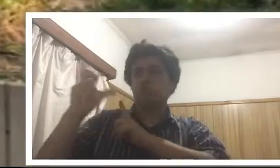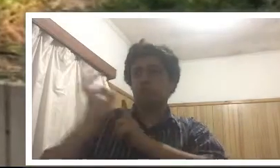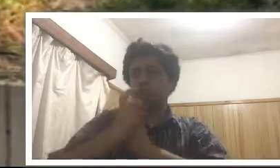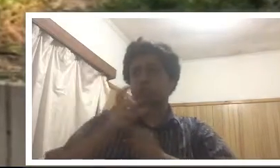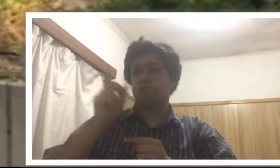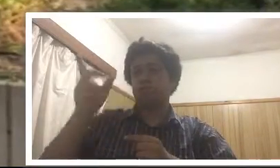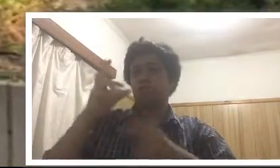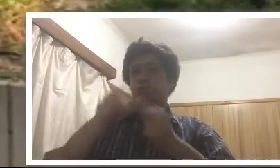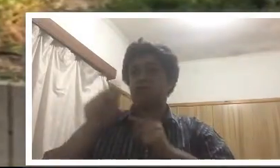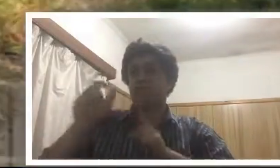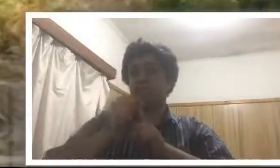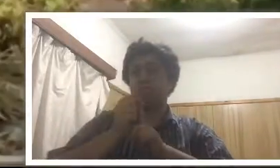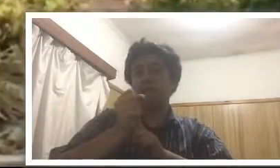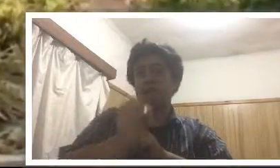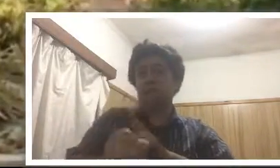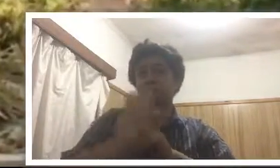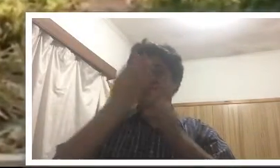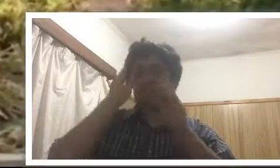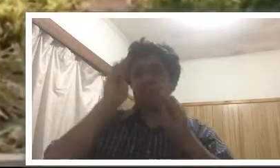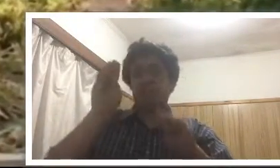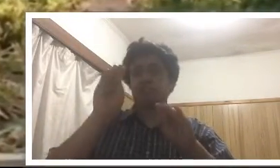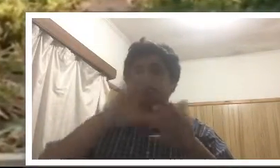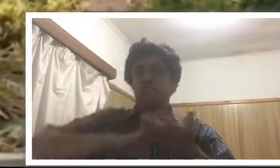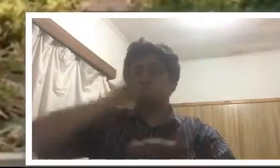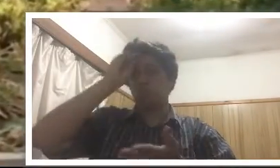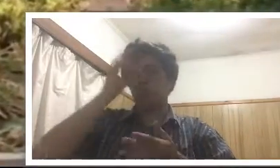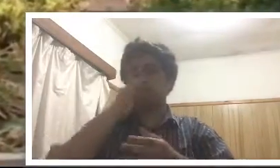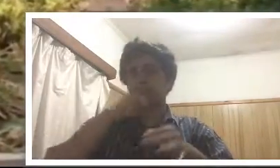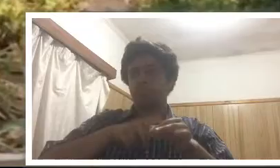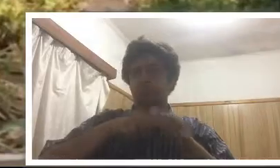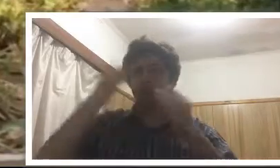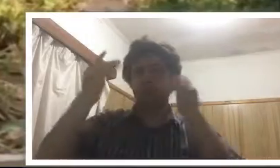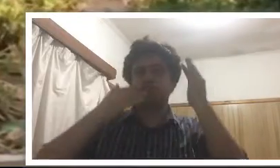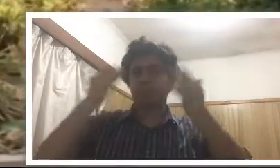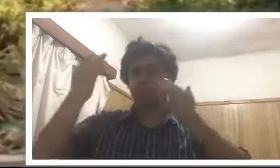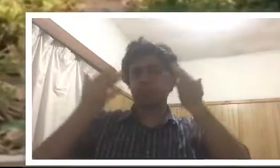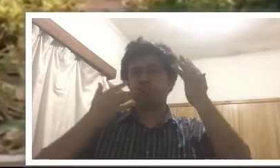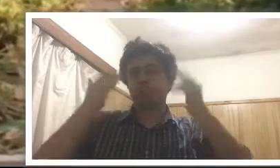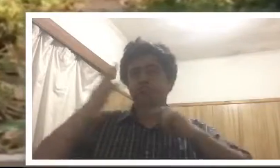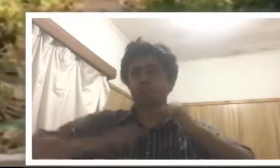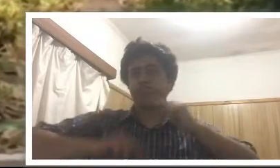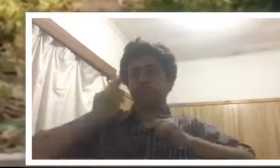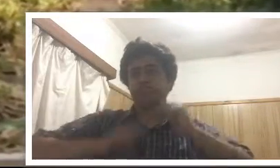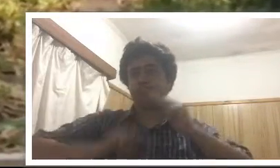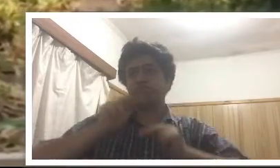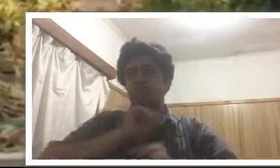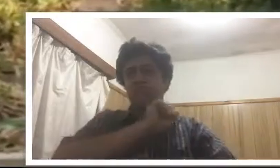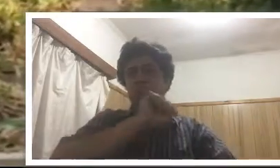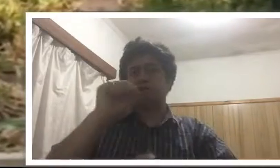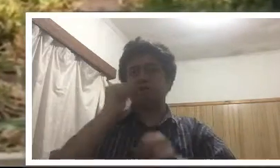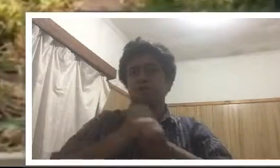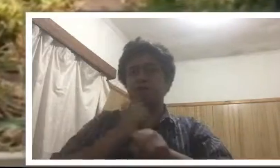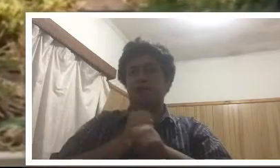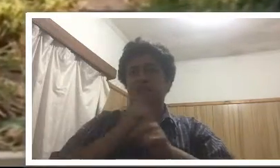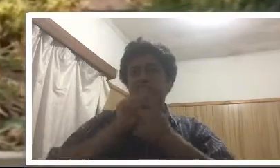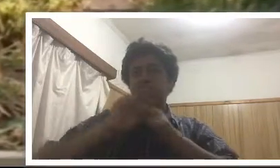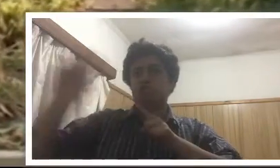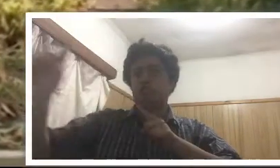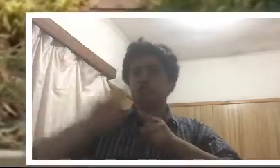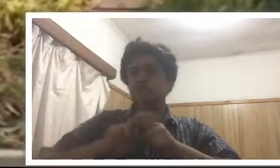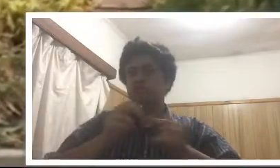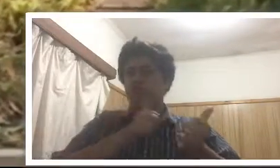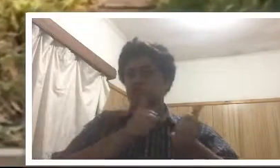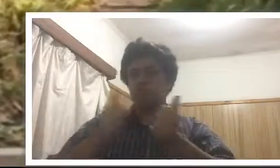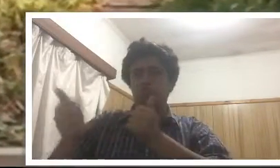their histories and cultures. Place-based education gives students the opportunity to ask questions and construct their own